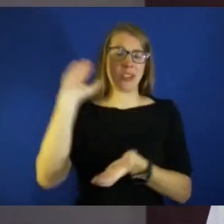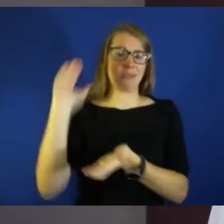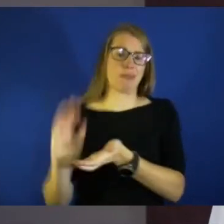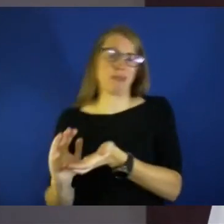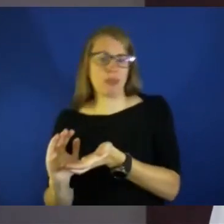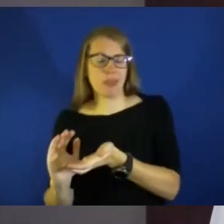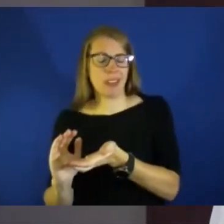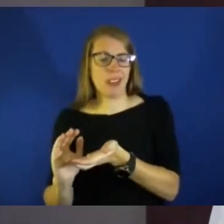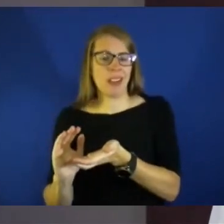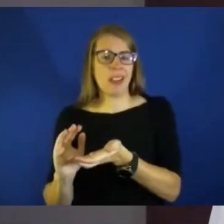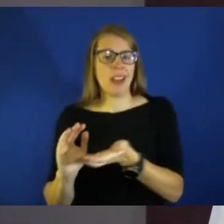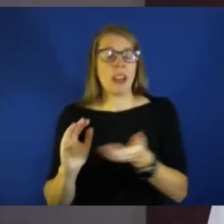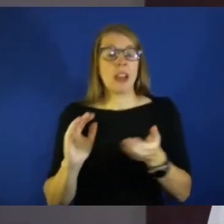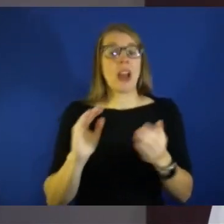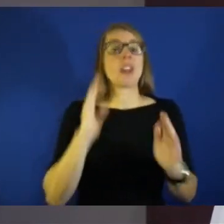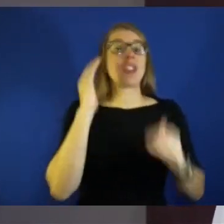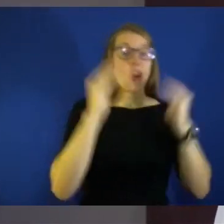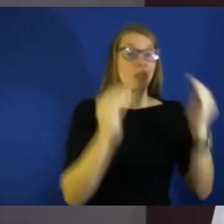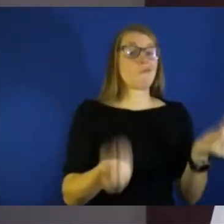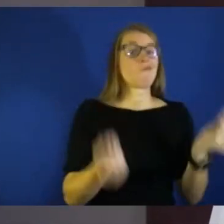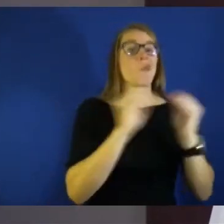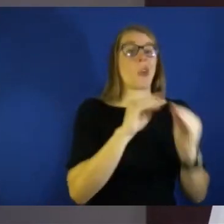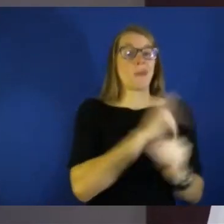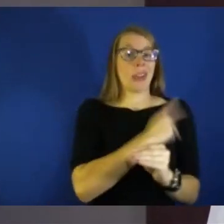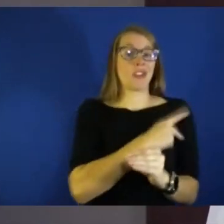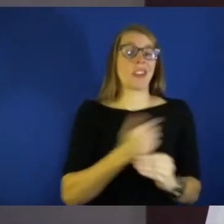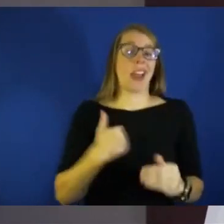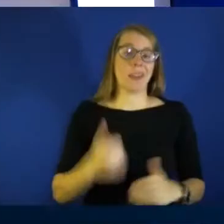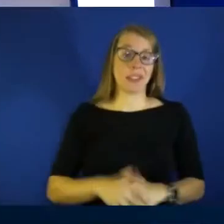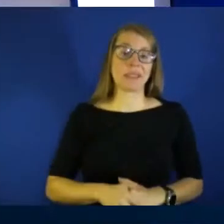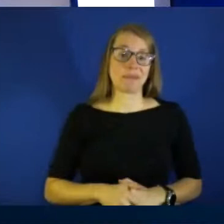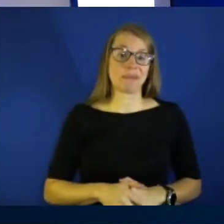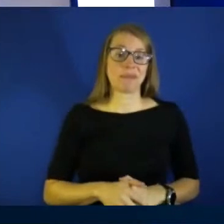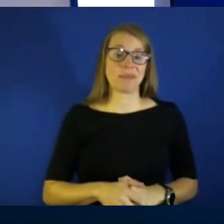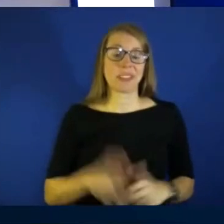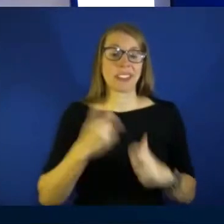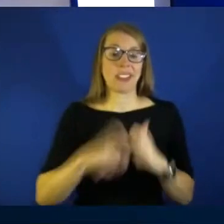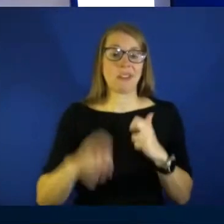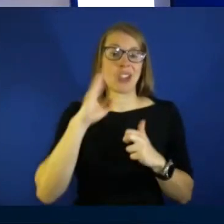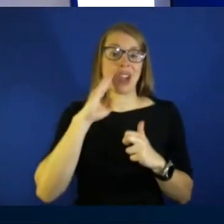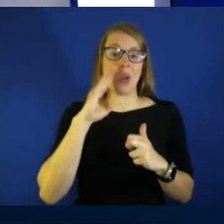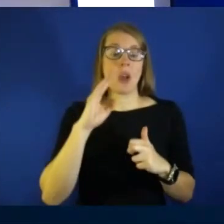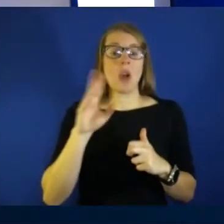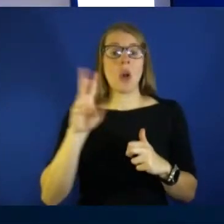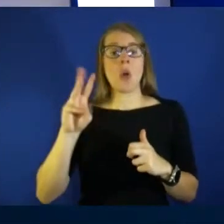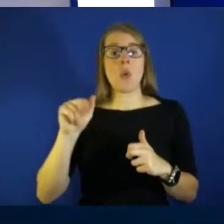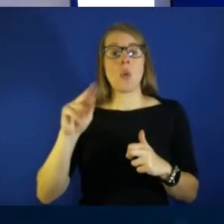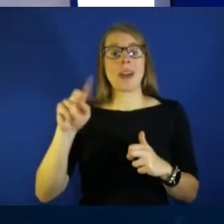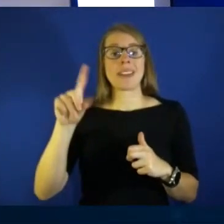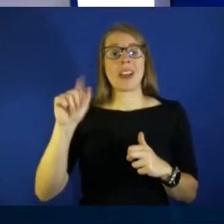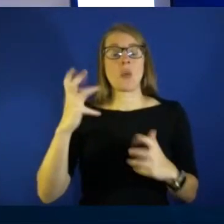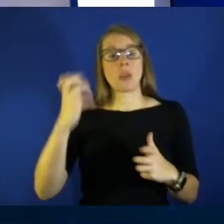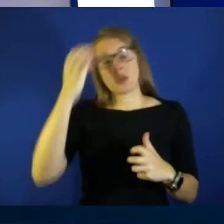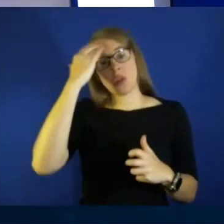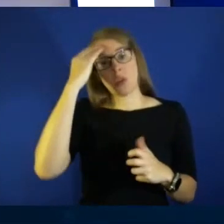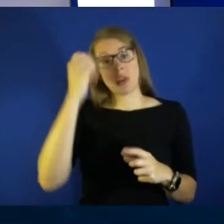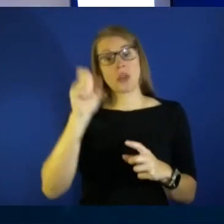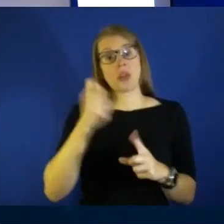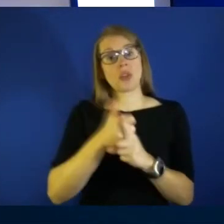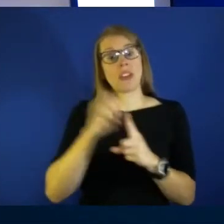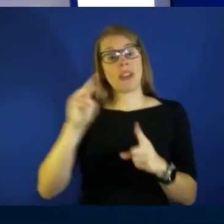that It's hard to tell. It's kind of tough to tell. Yeah. So Wanda wants to know, can you take monoclonal antibodies if you're pregnant? Yes.